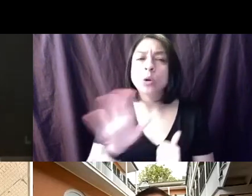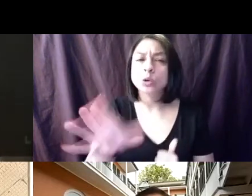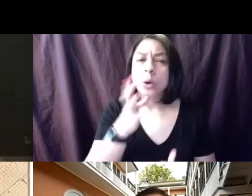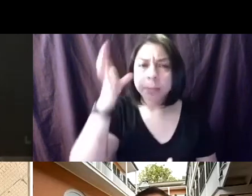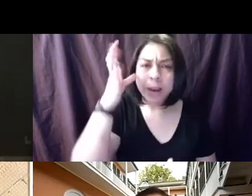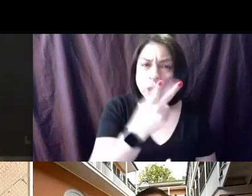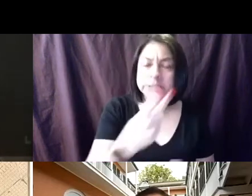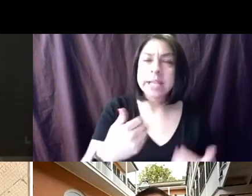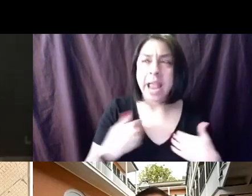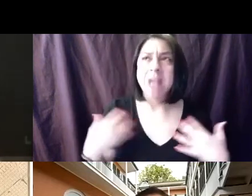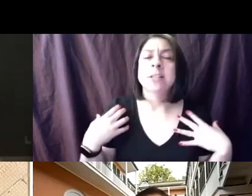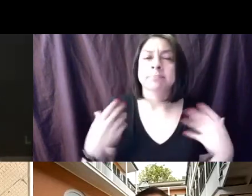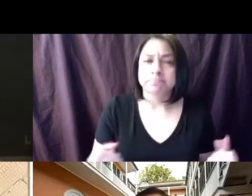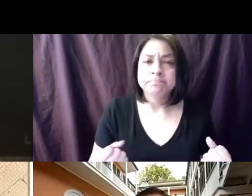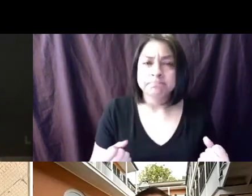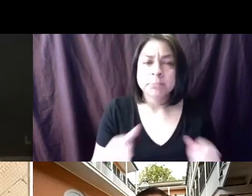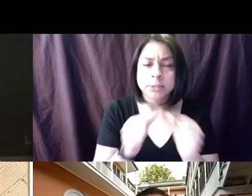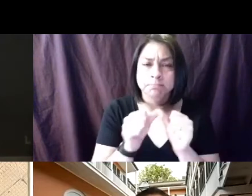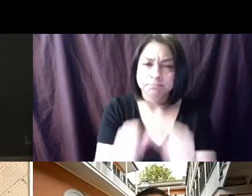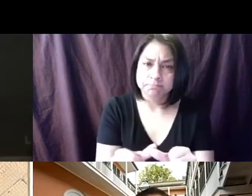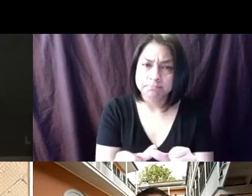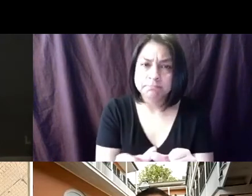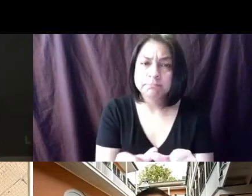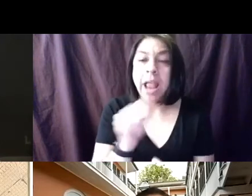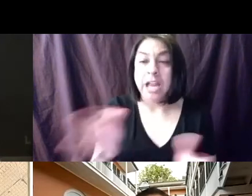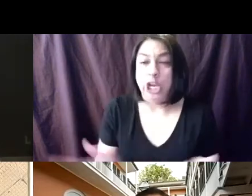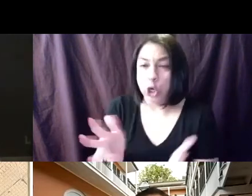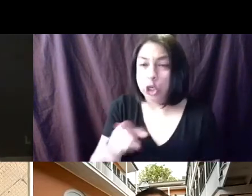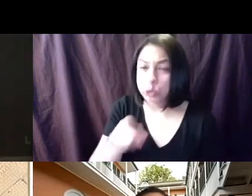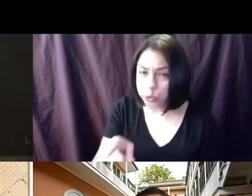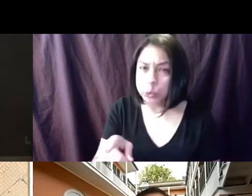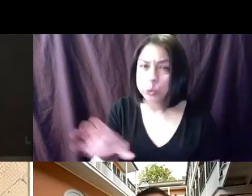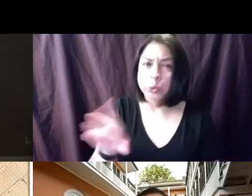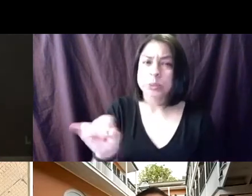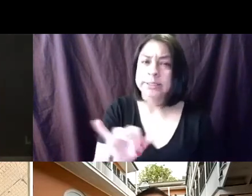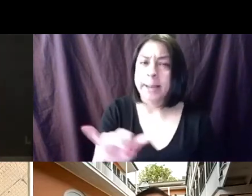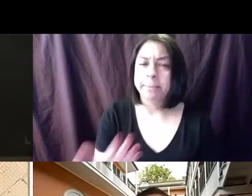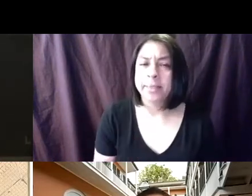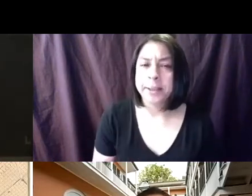have the courage to persevere and encourage you to do the same?